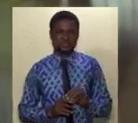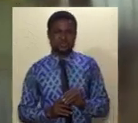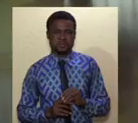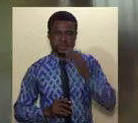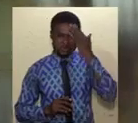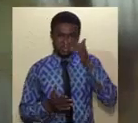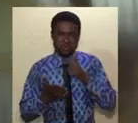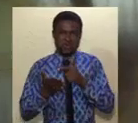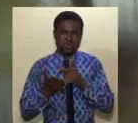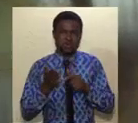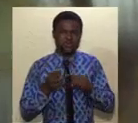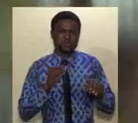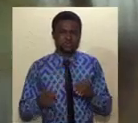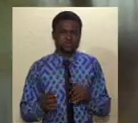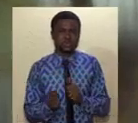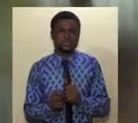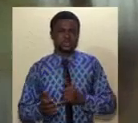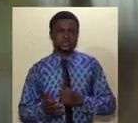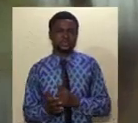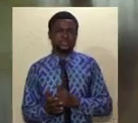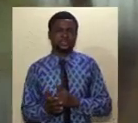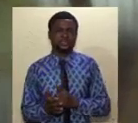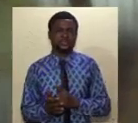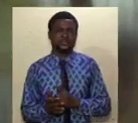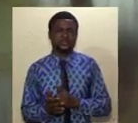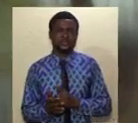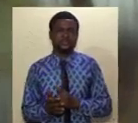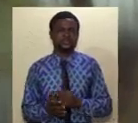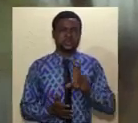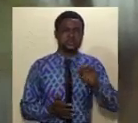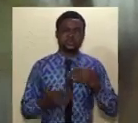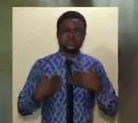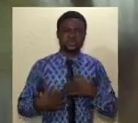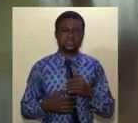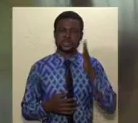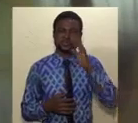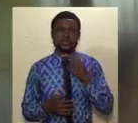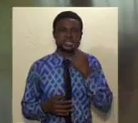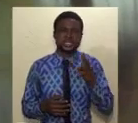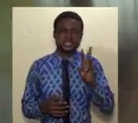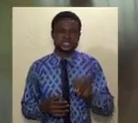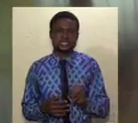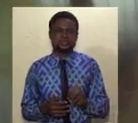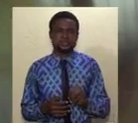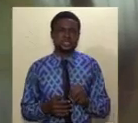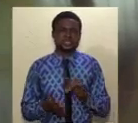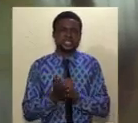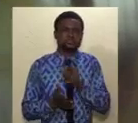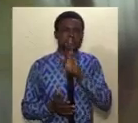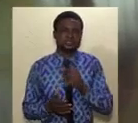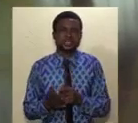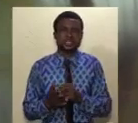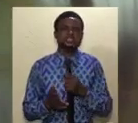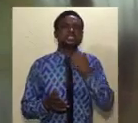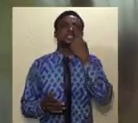your identity will remain confidential. Yes, very confidential. So nobody will tell anybody that